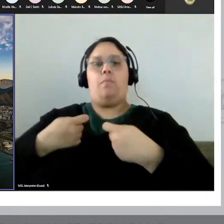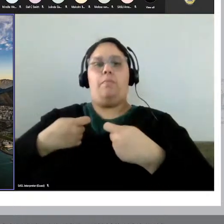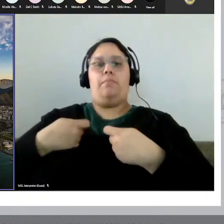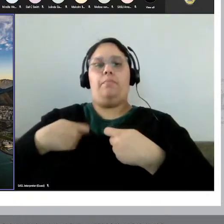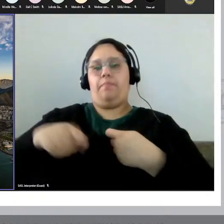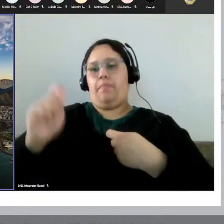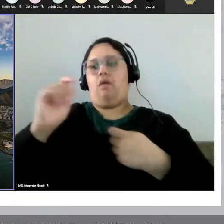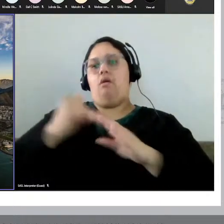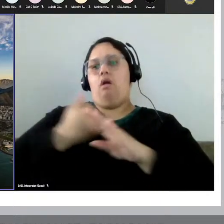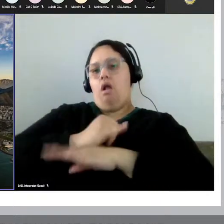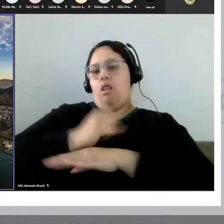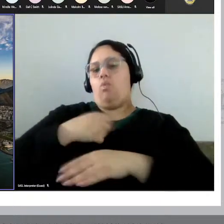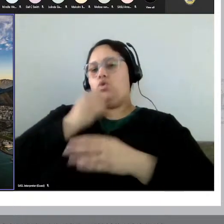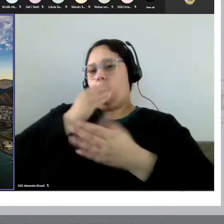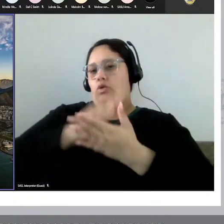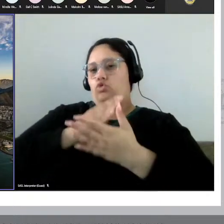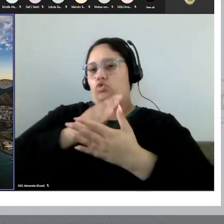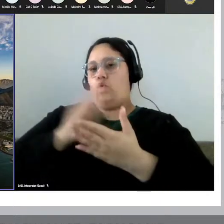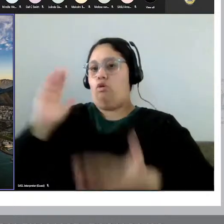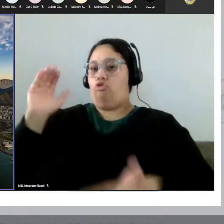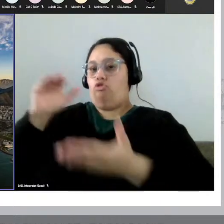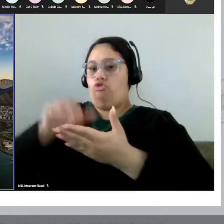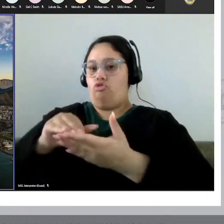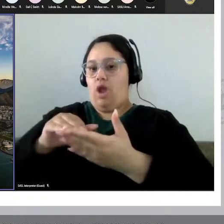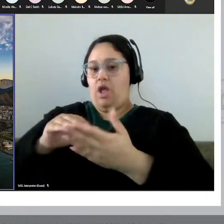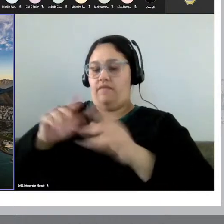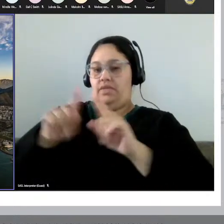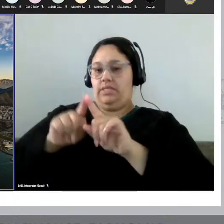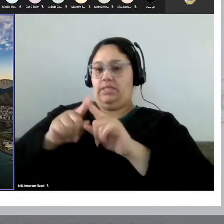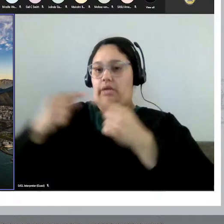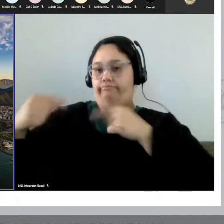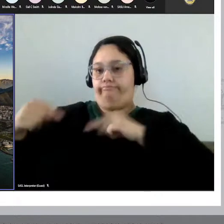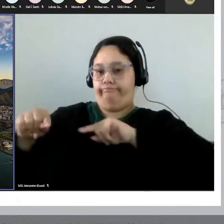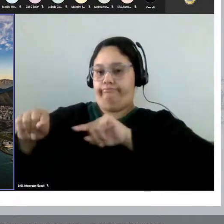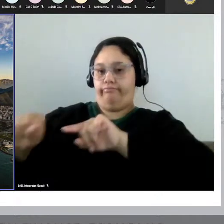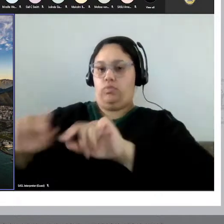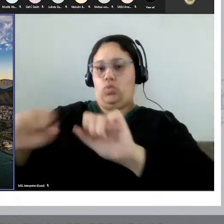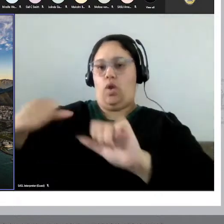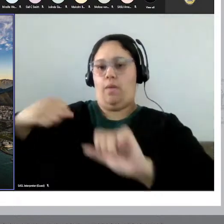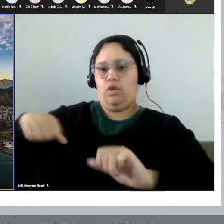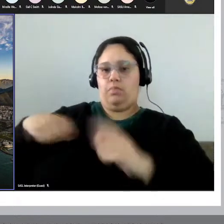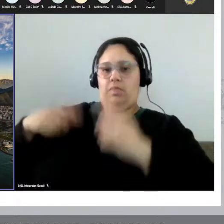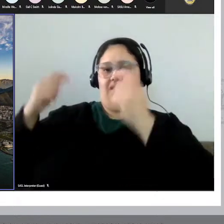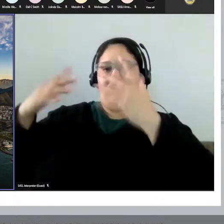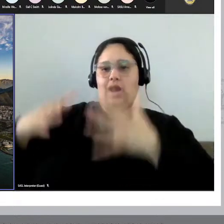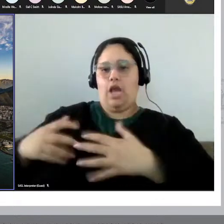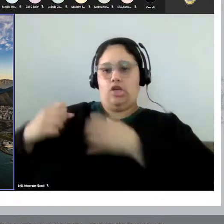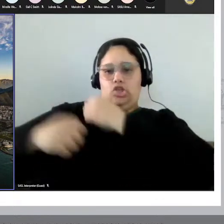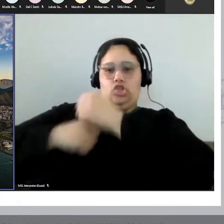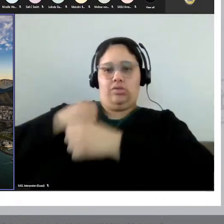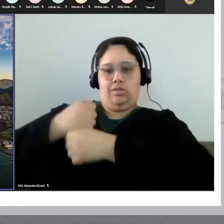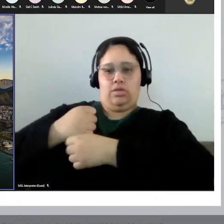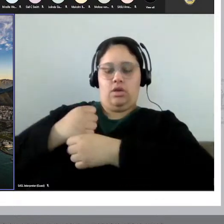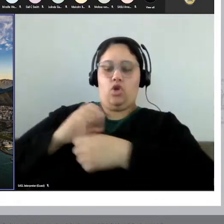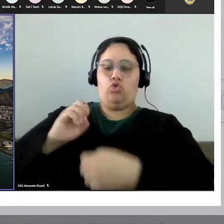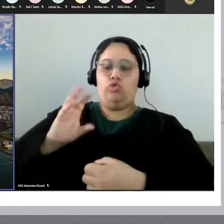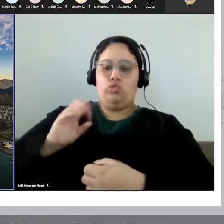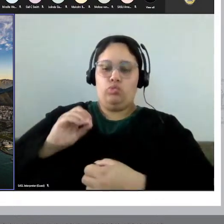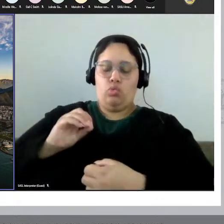to make sure that it is arriving in synchronicity with the municipal financial year.